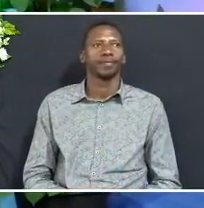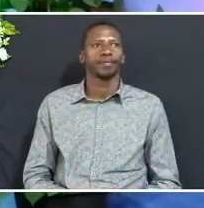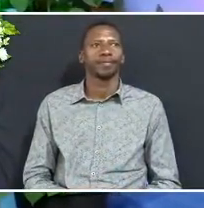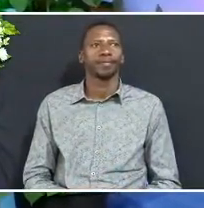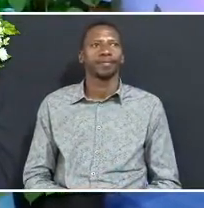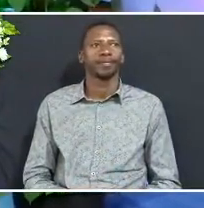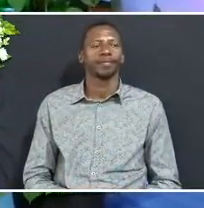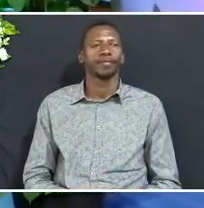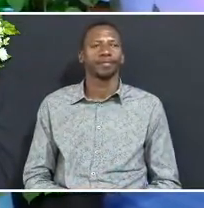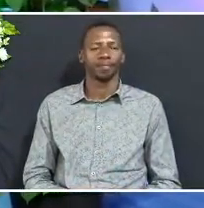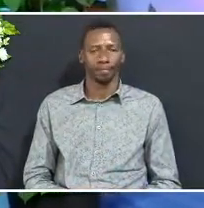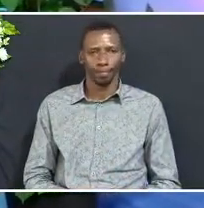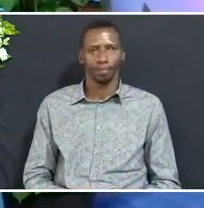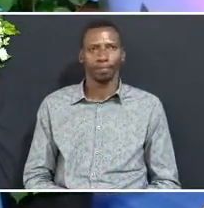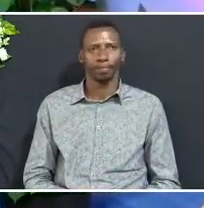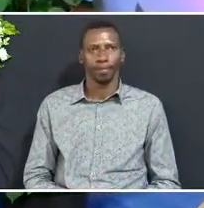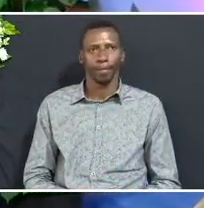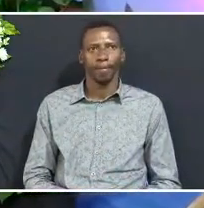A family